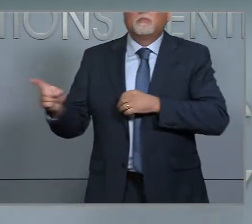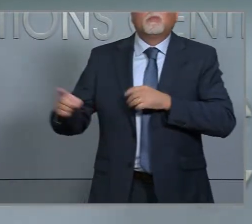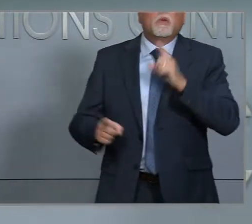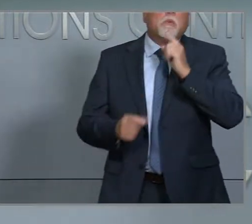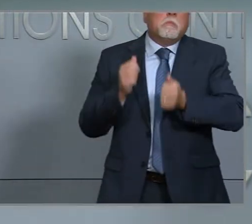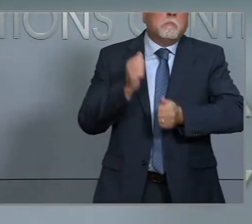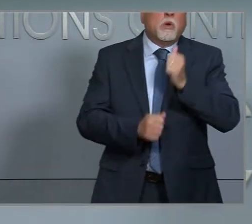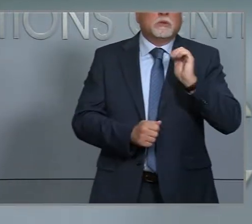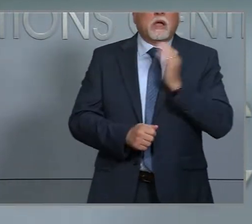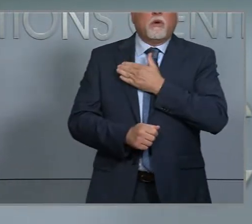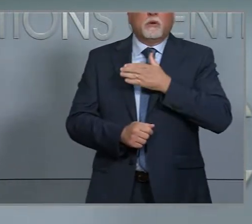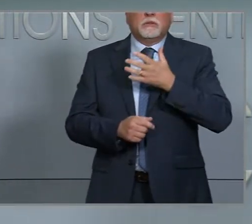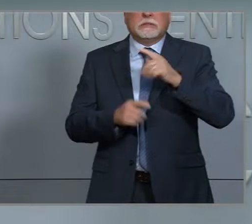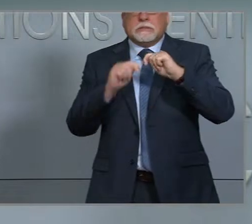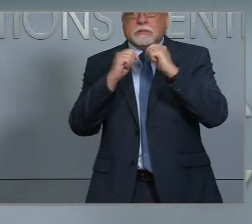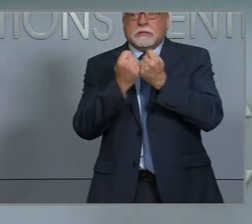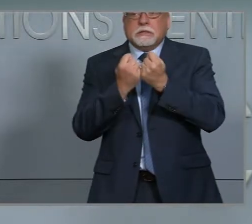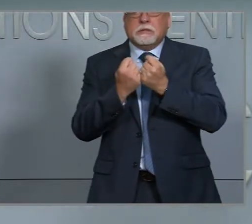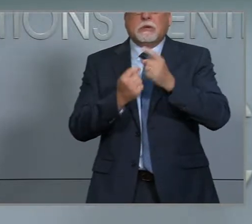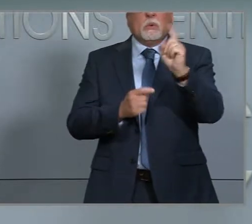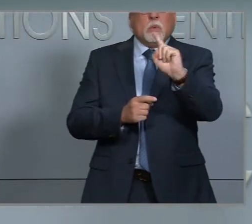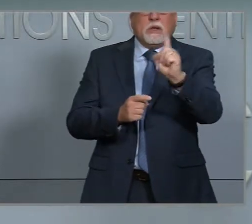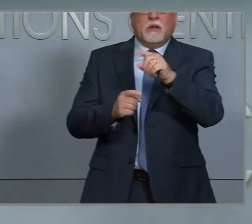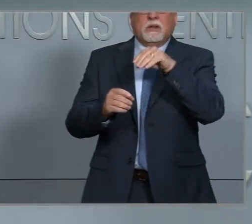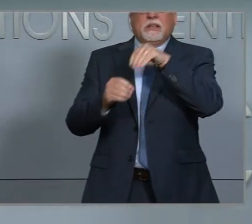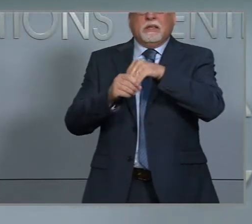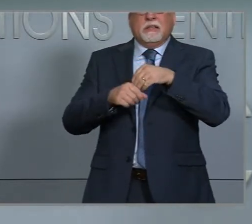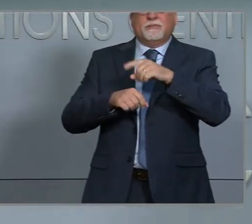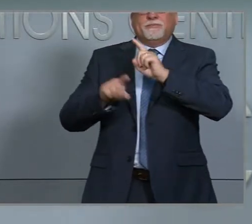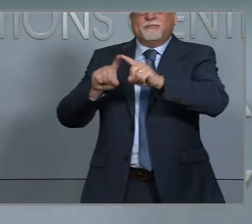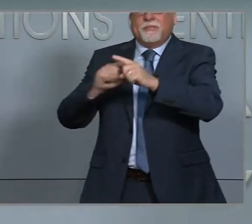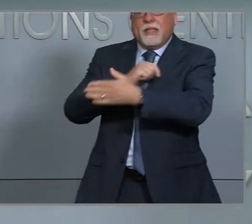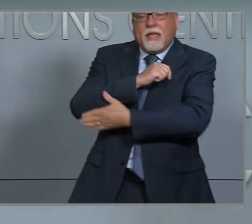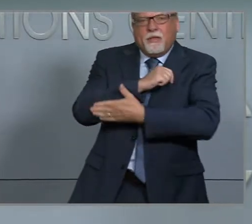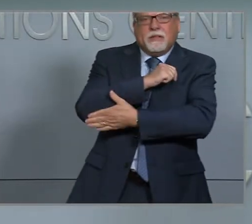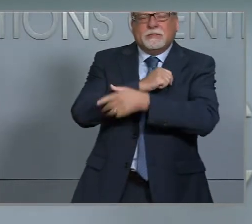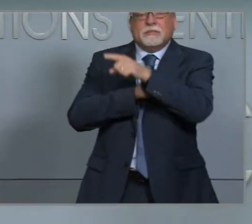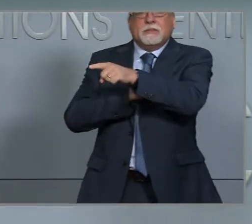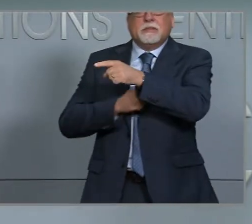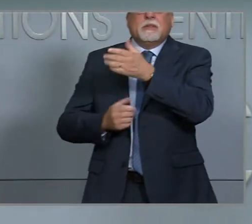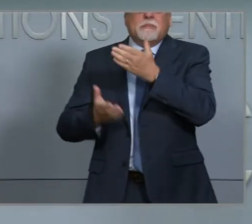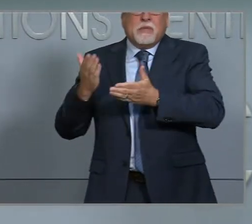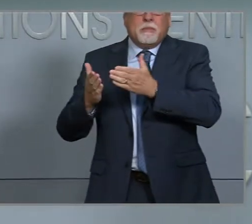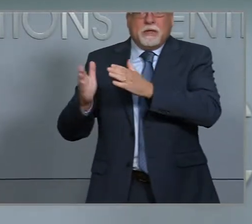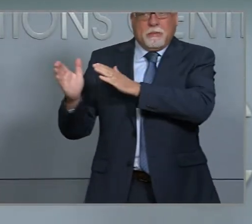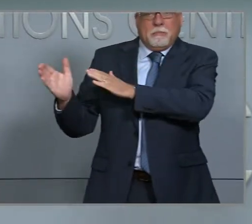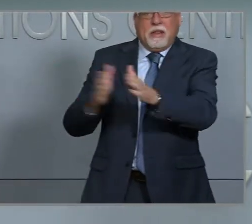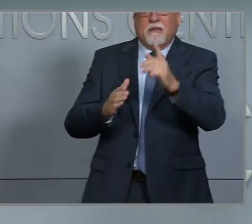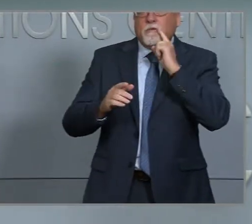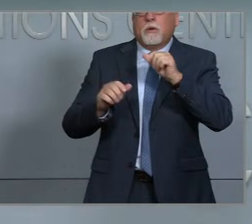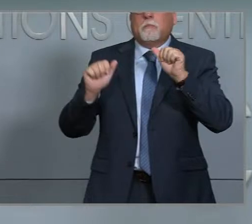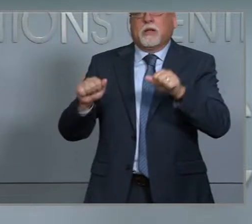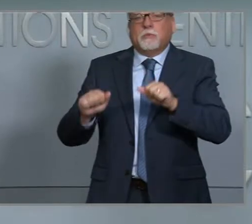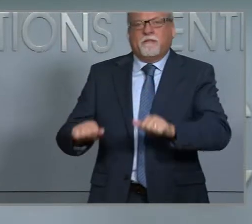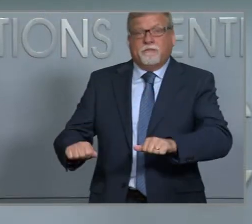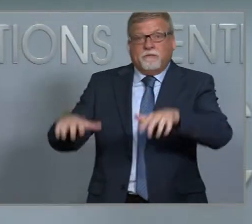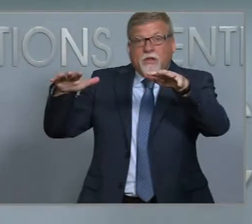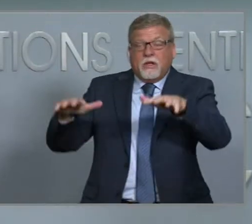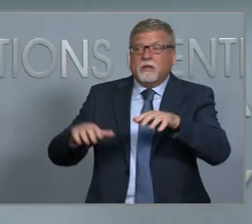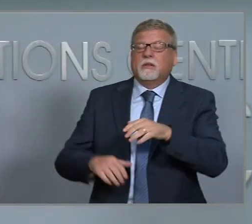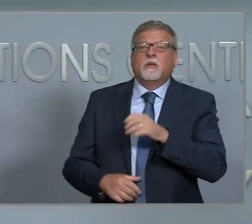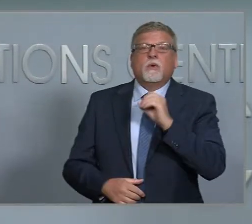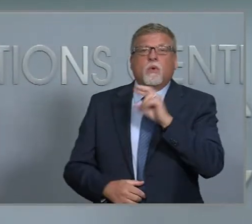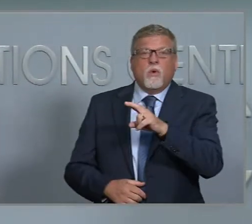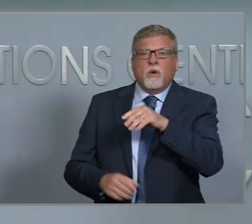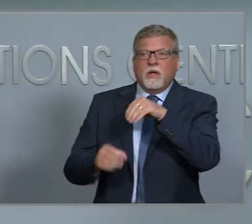majority of our teams are located either forward deployed into counties that may be planning for significant flooding or staged